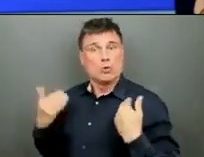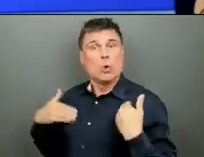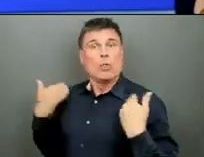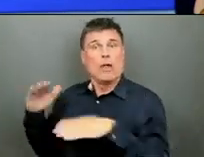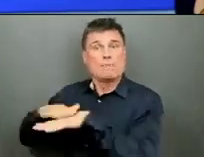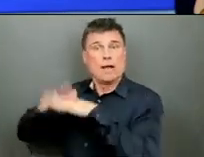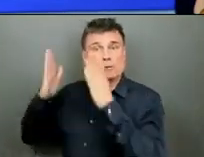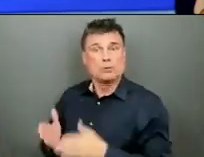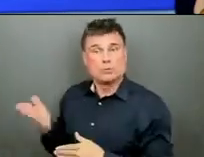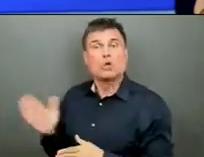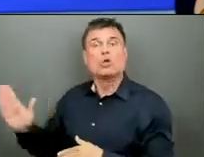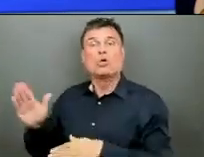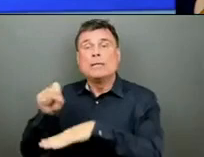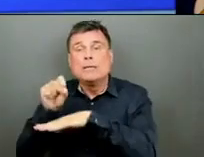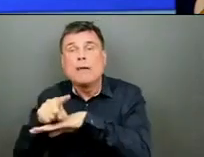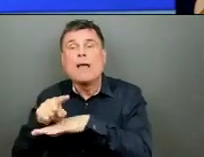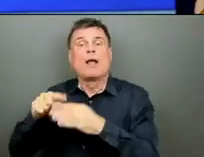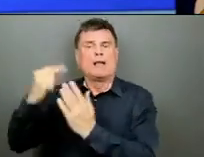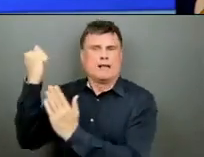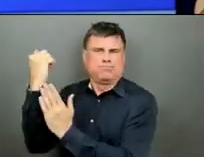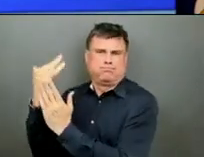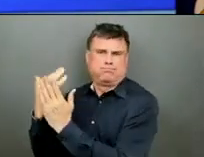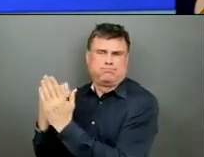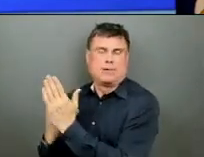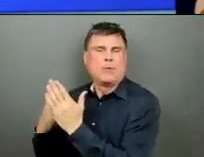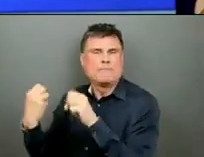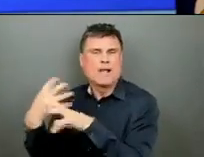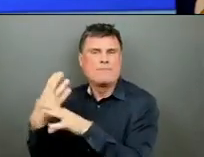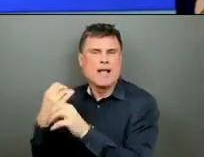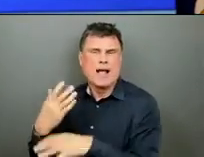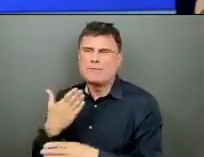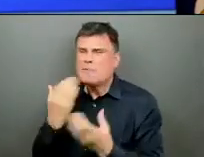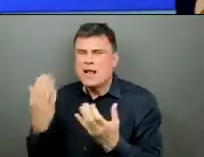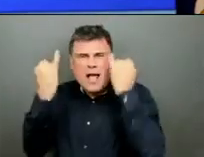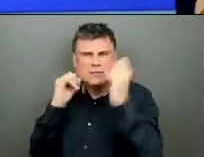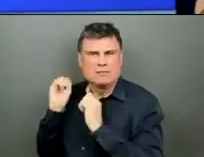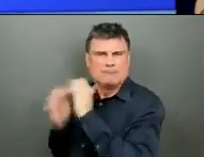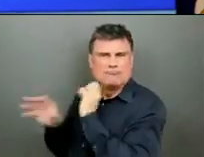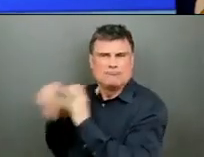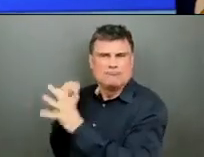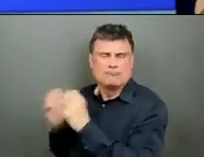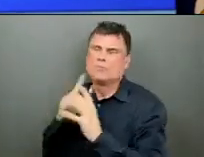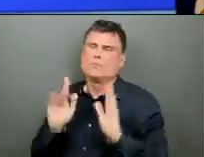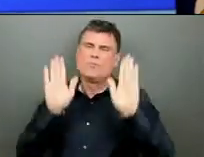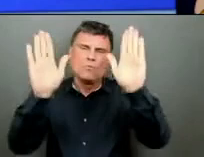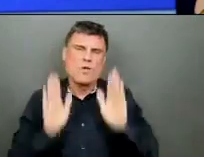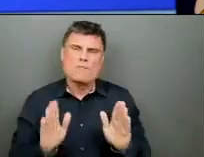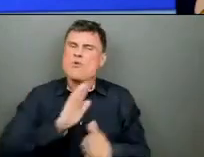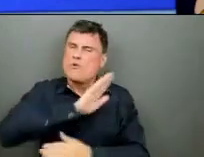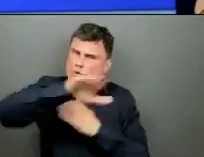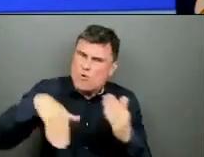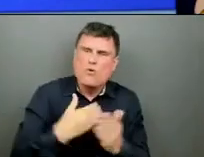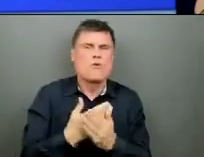to be filled with people that have good ideas, and we want to encourage that. Everybody has a role to play in British Columbia. Everybody has a